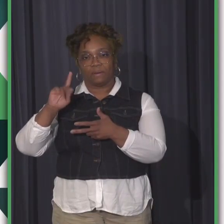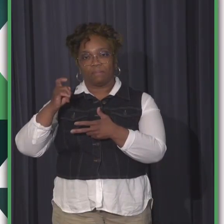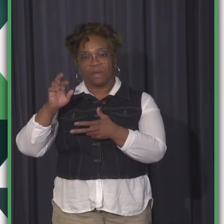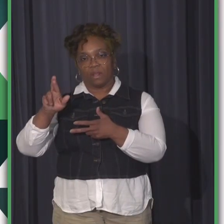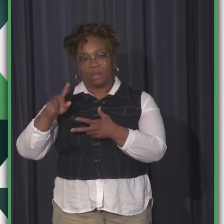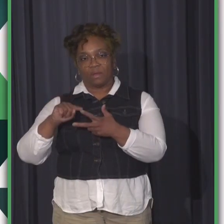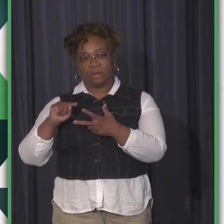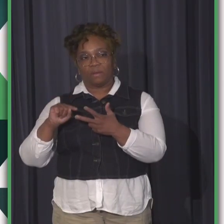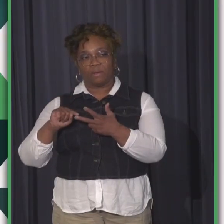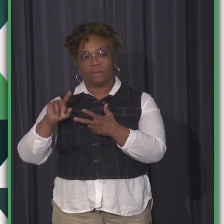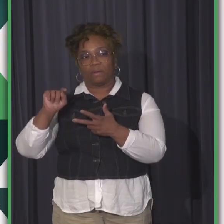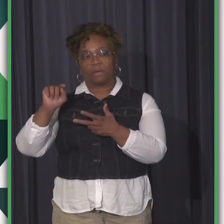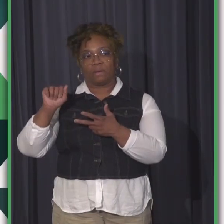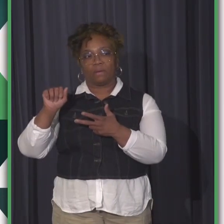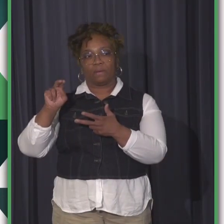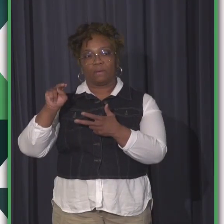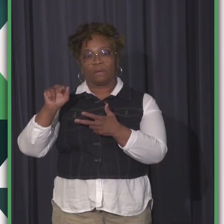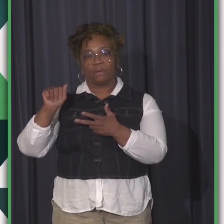Hankins, pardon me.